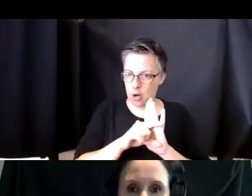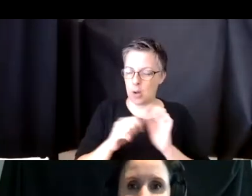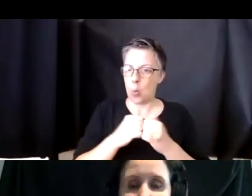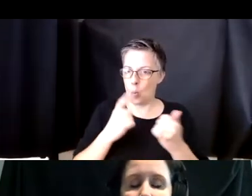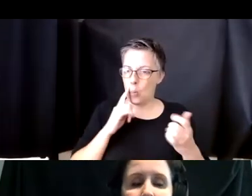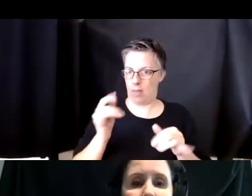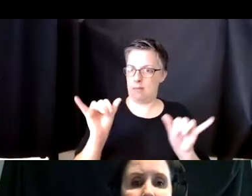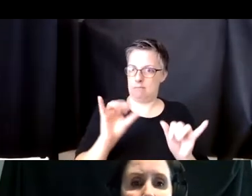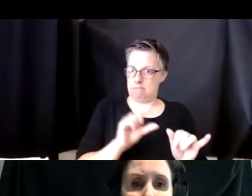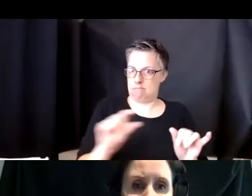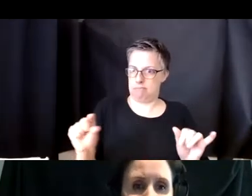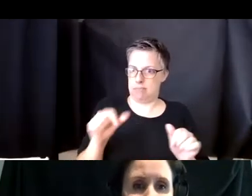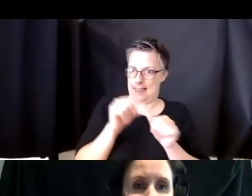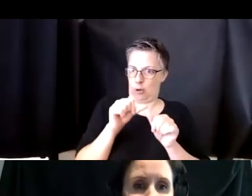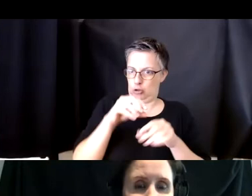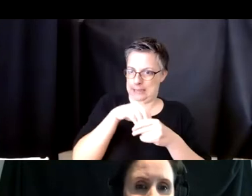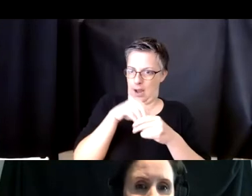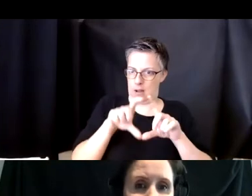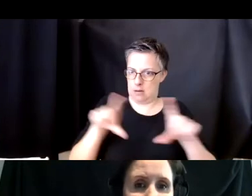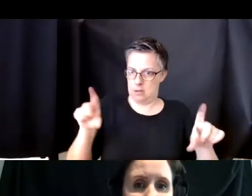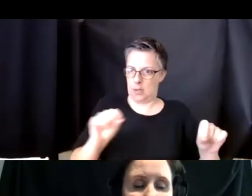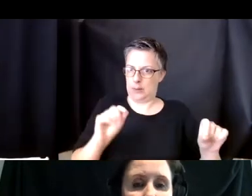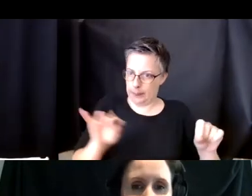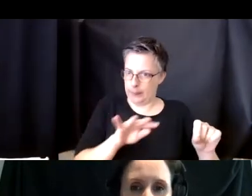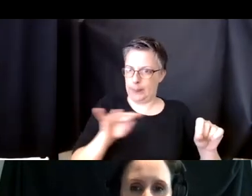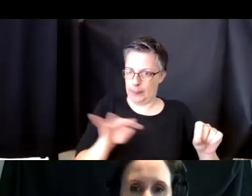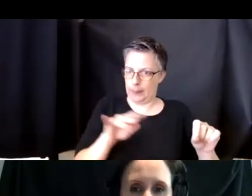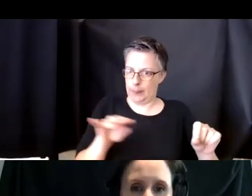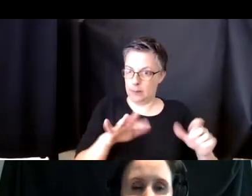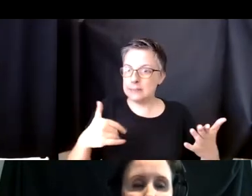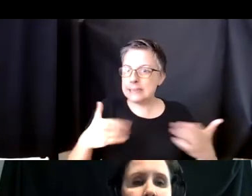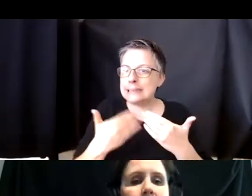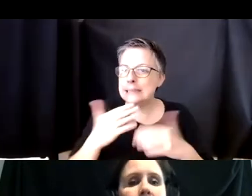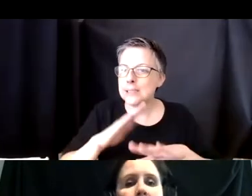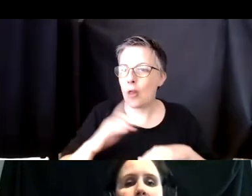inside. It's helpful to see this way. It's easier on the eyes.